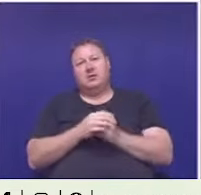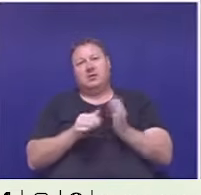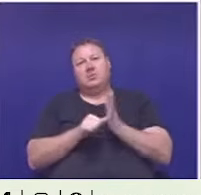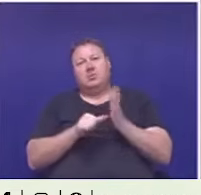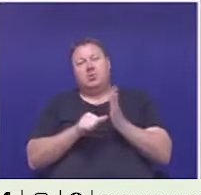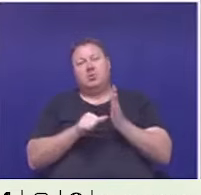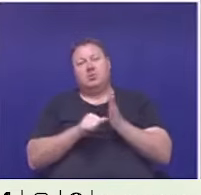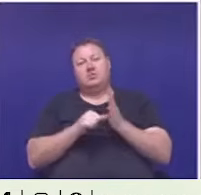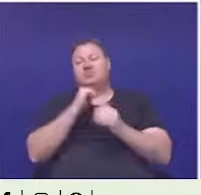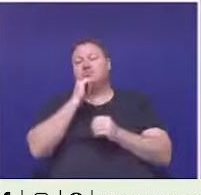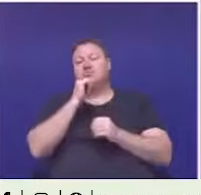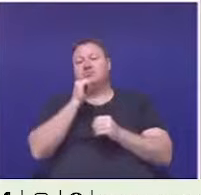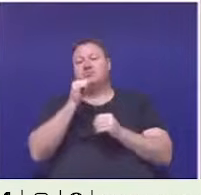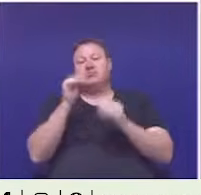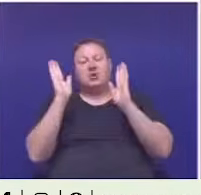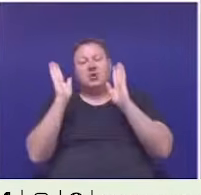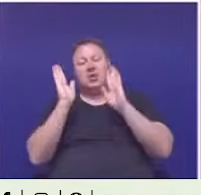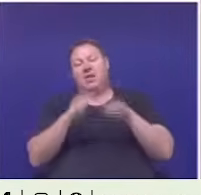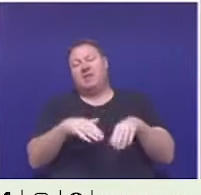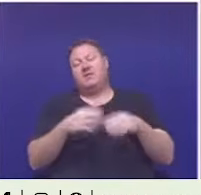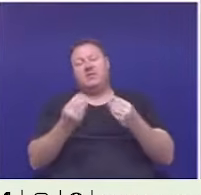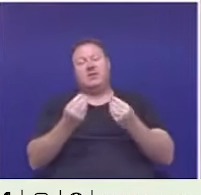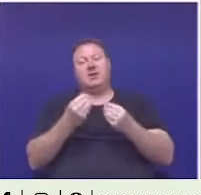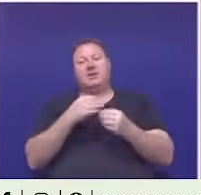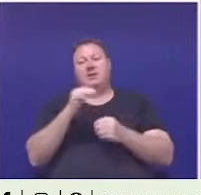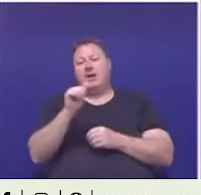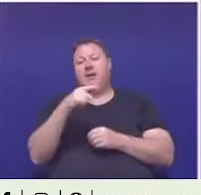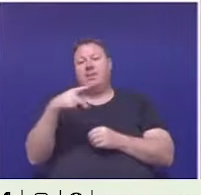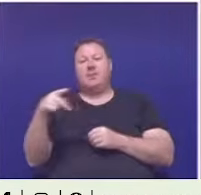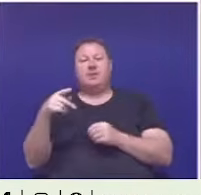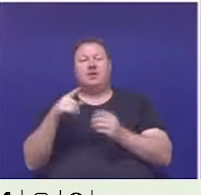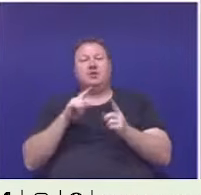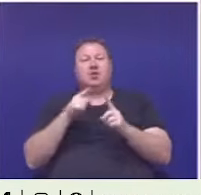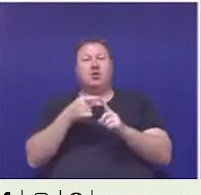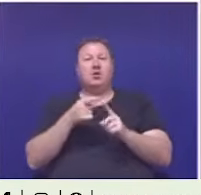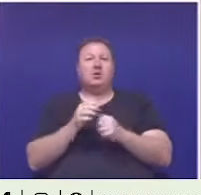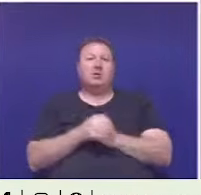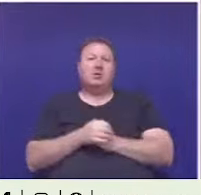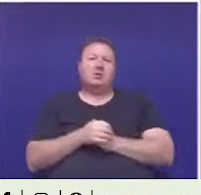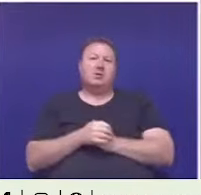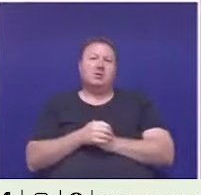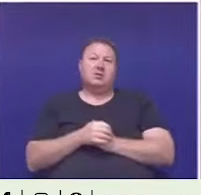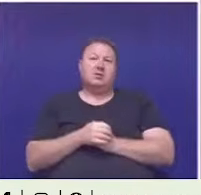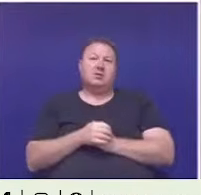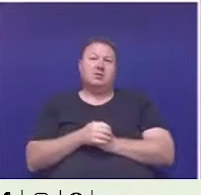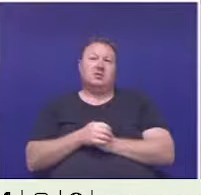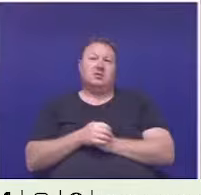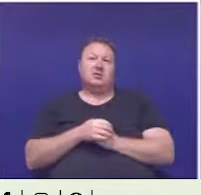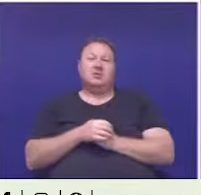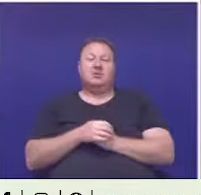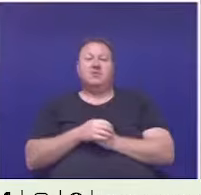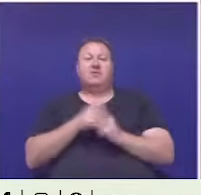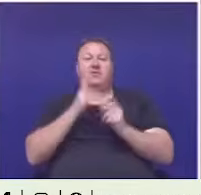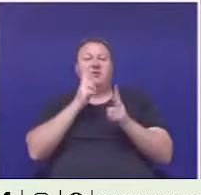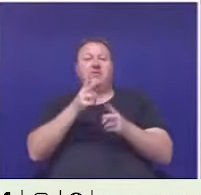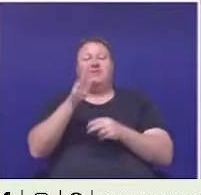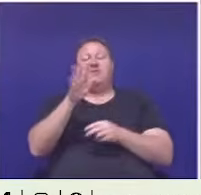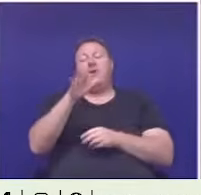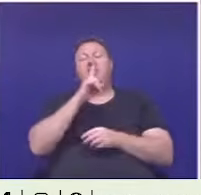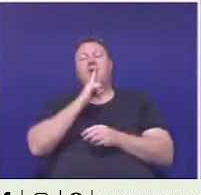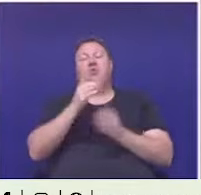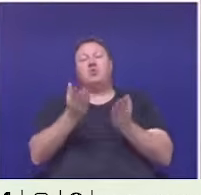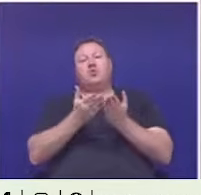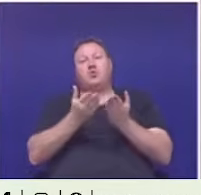just leave things as APP targets, because it's easy to say we've gone to 5,000 schools and you tick that as a